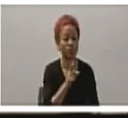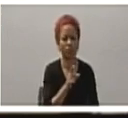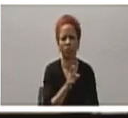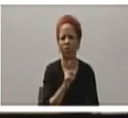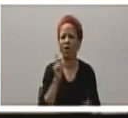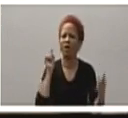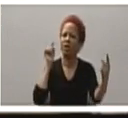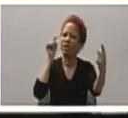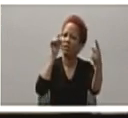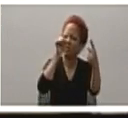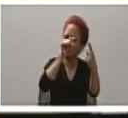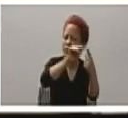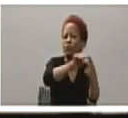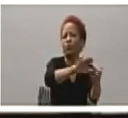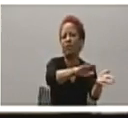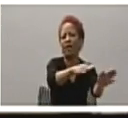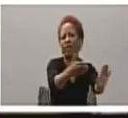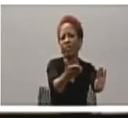death.